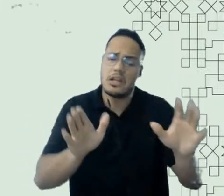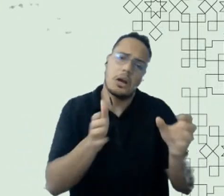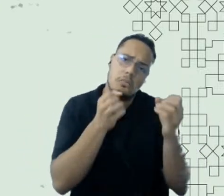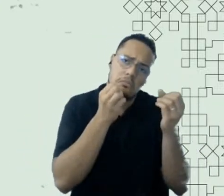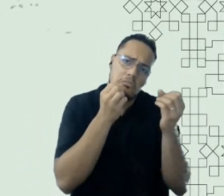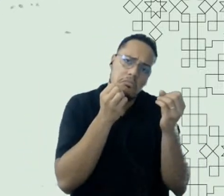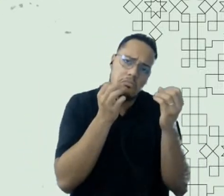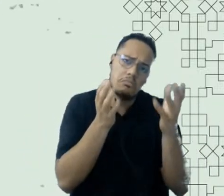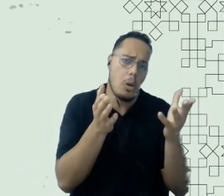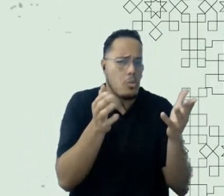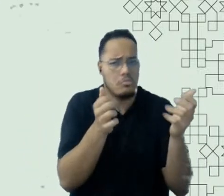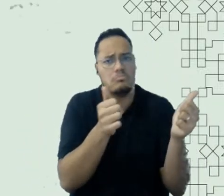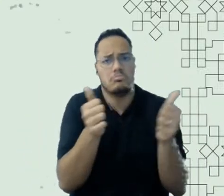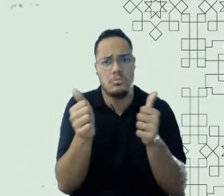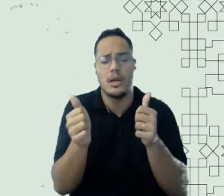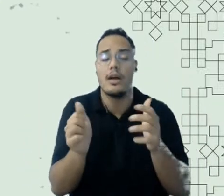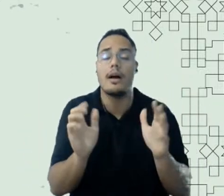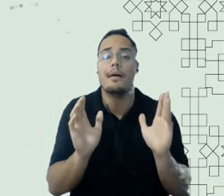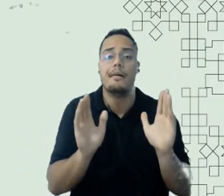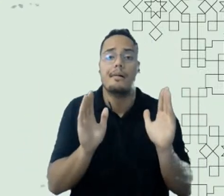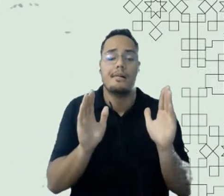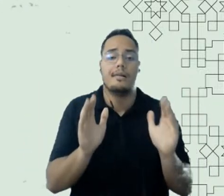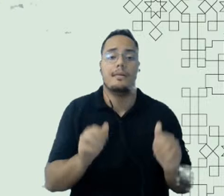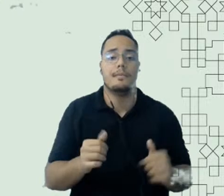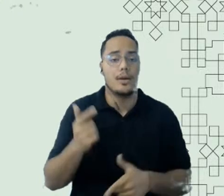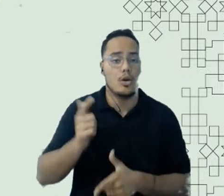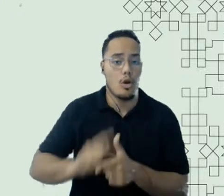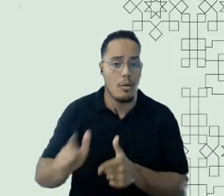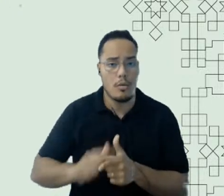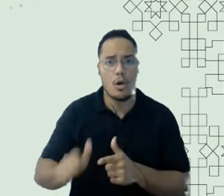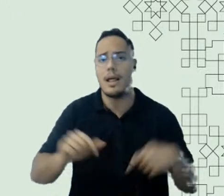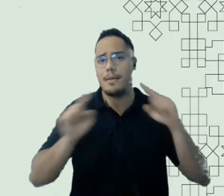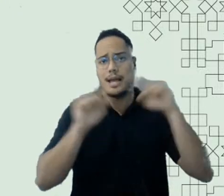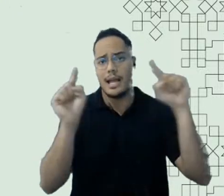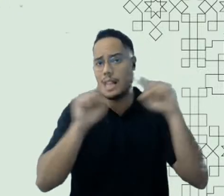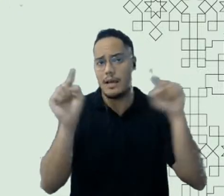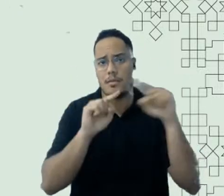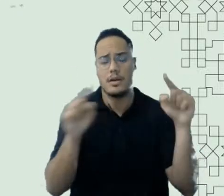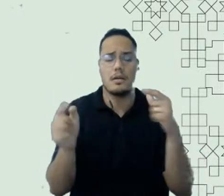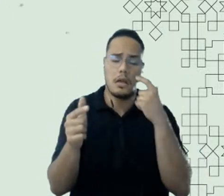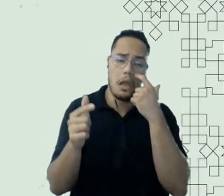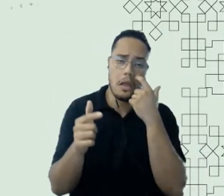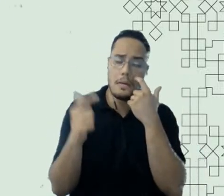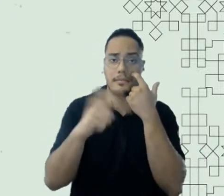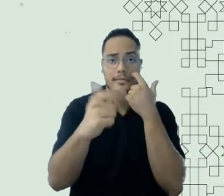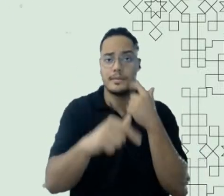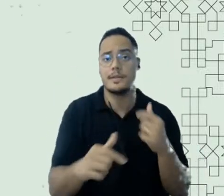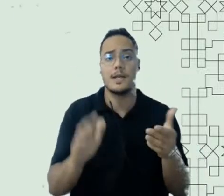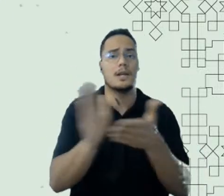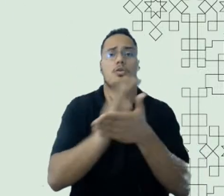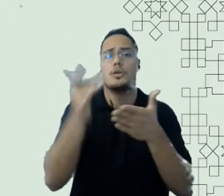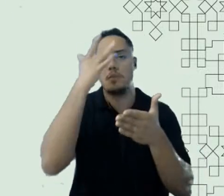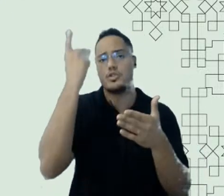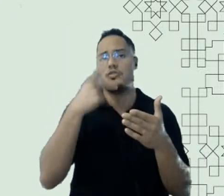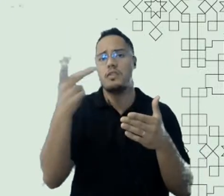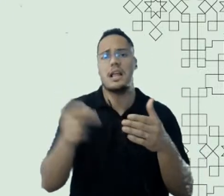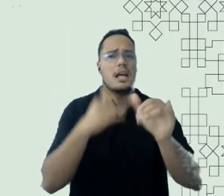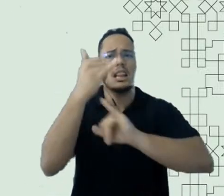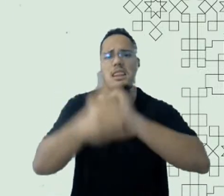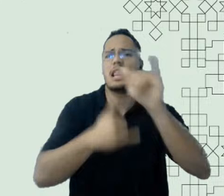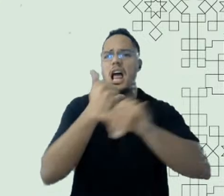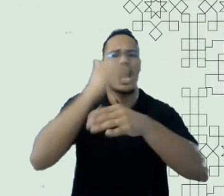of the internet as we know it. I don't think. I'm still using the internet as I used to a few years ago. I was myself a bit